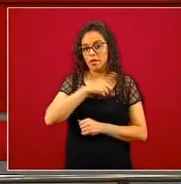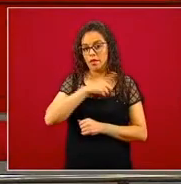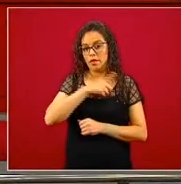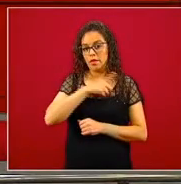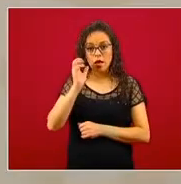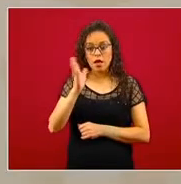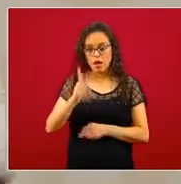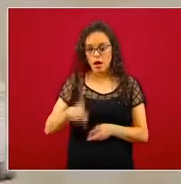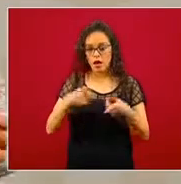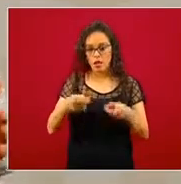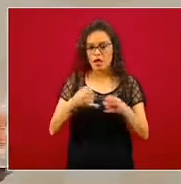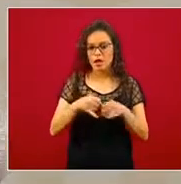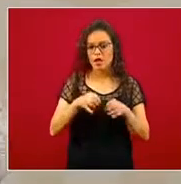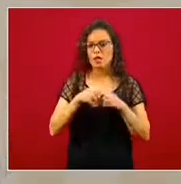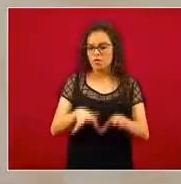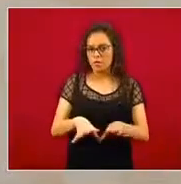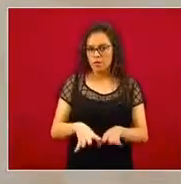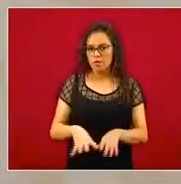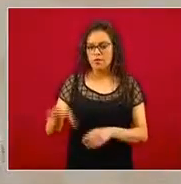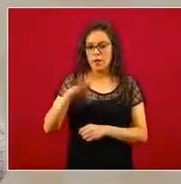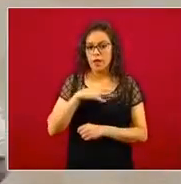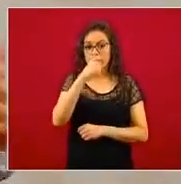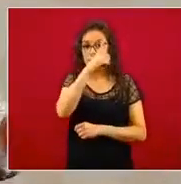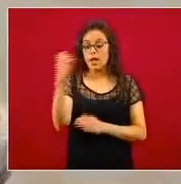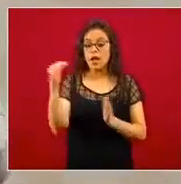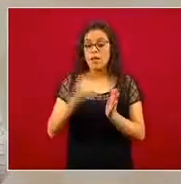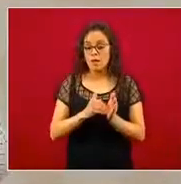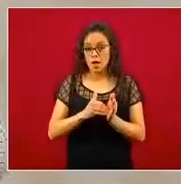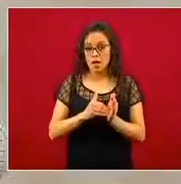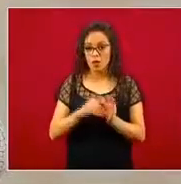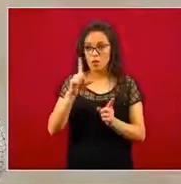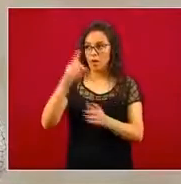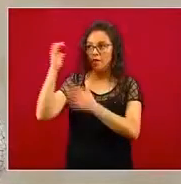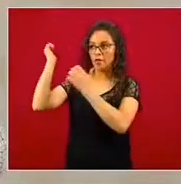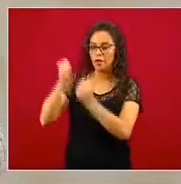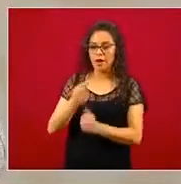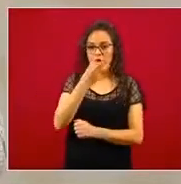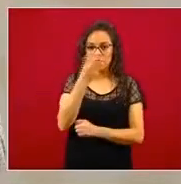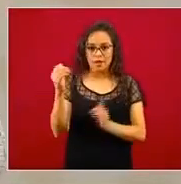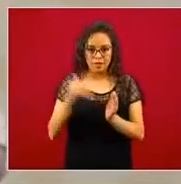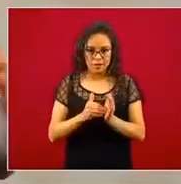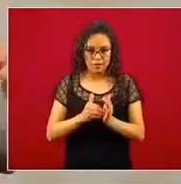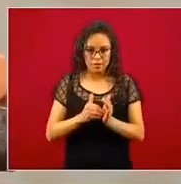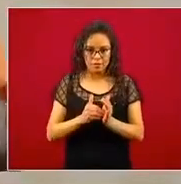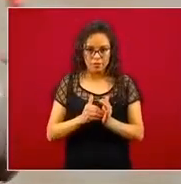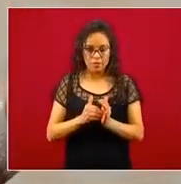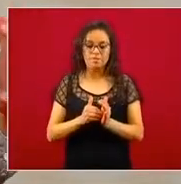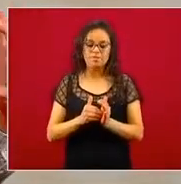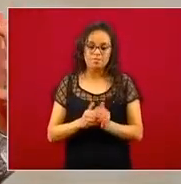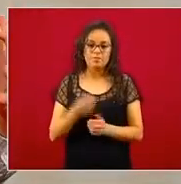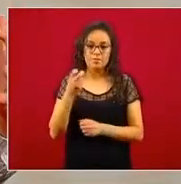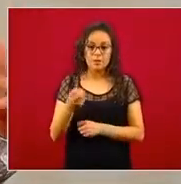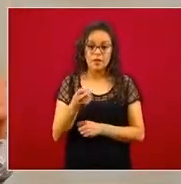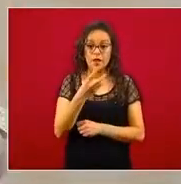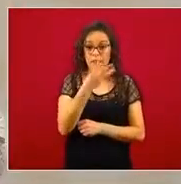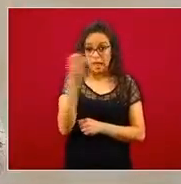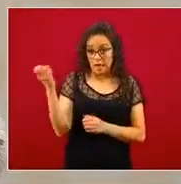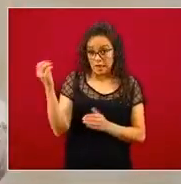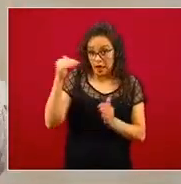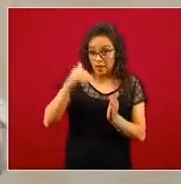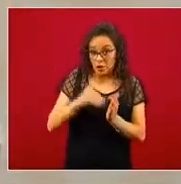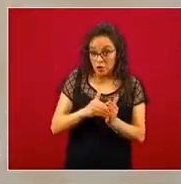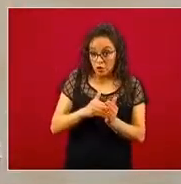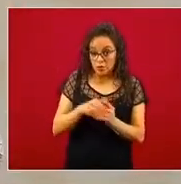tell us about the tests that have been conducted in these environments? Yes, we will update that information for you